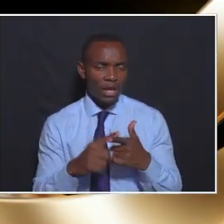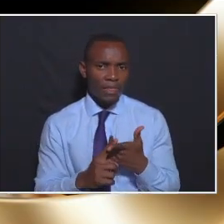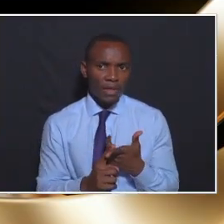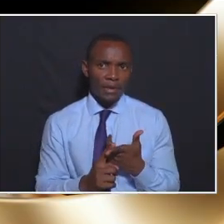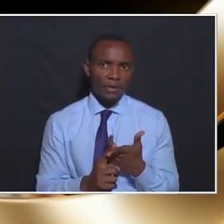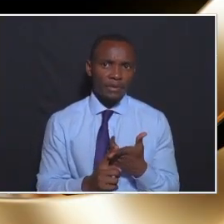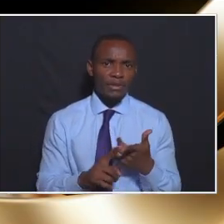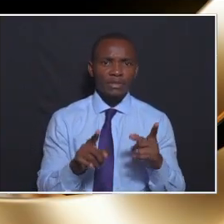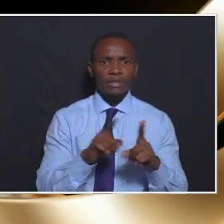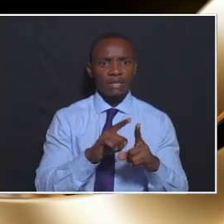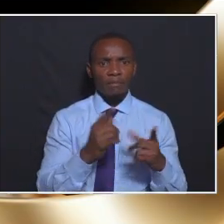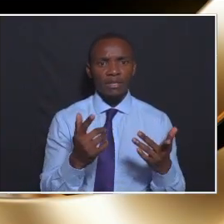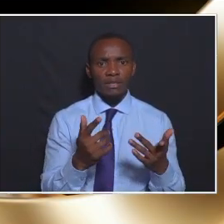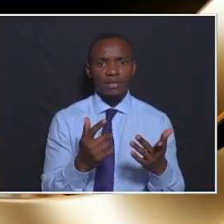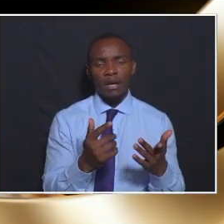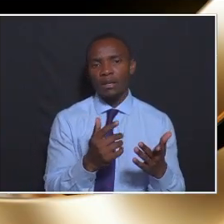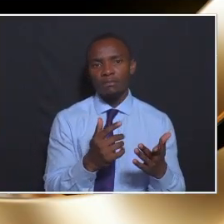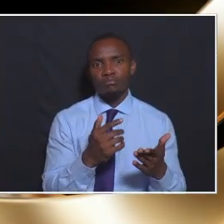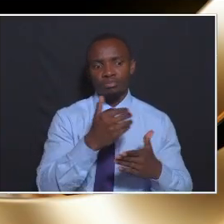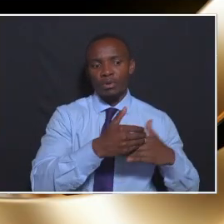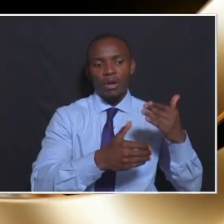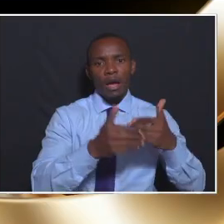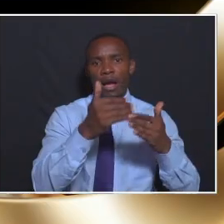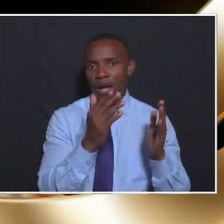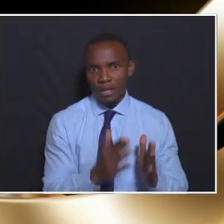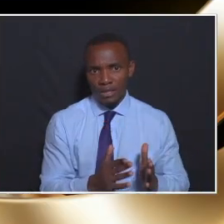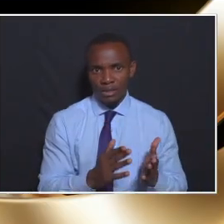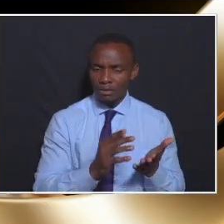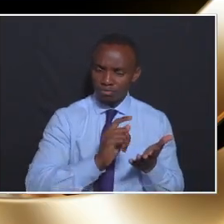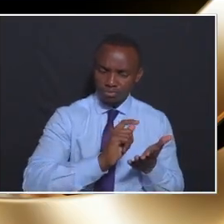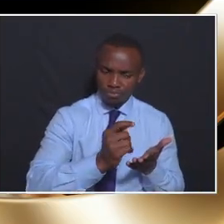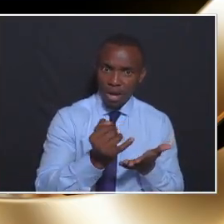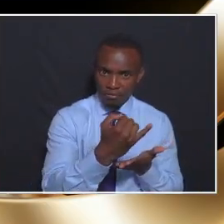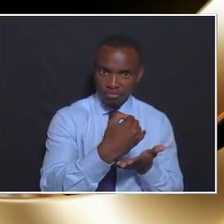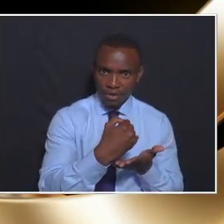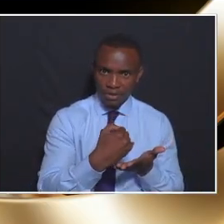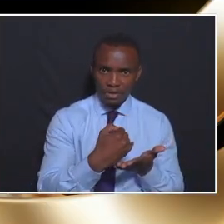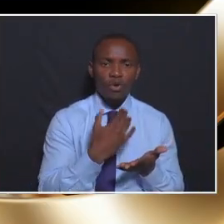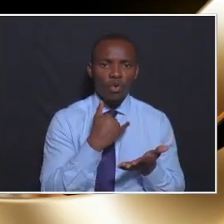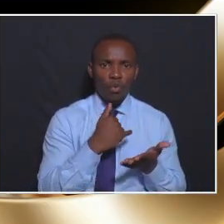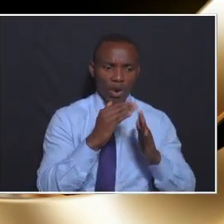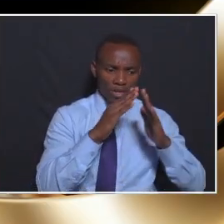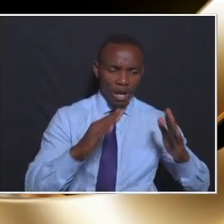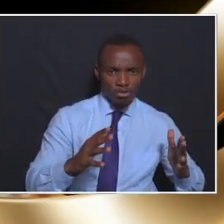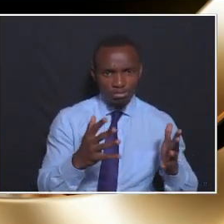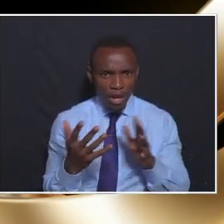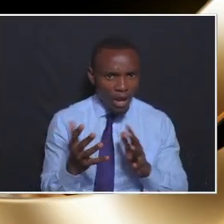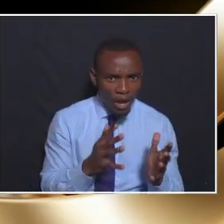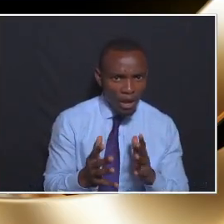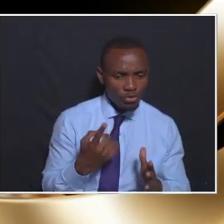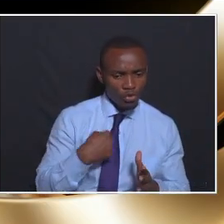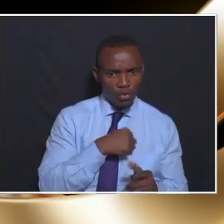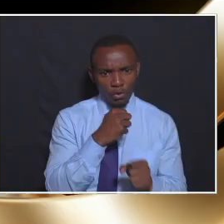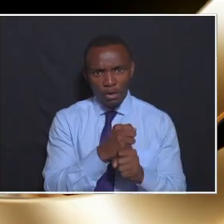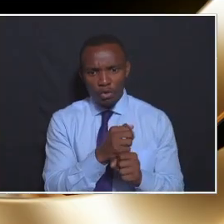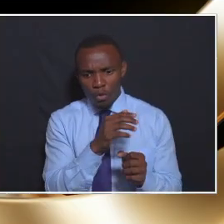an architect. The architect begins to put down the notes and say, I want my house to go like this. We shall go like this and like